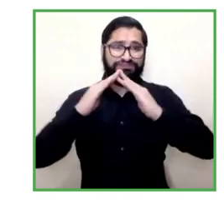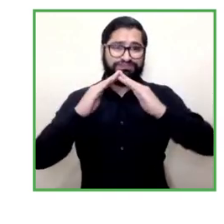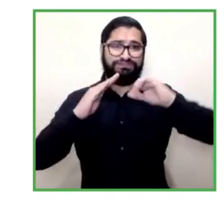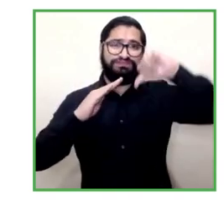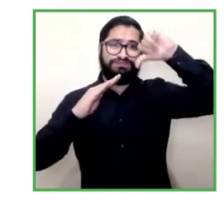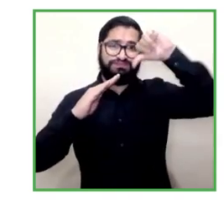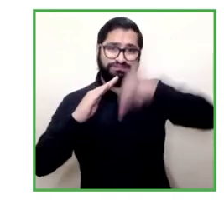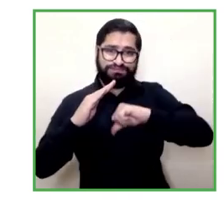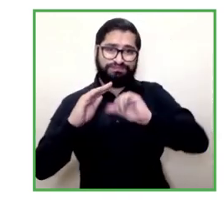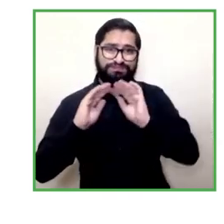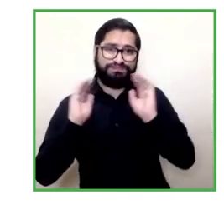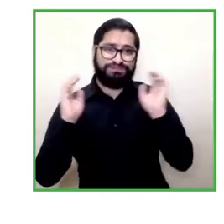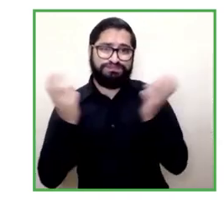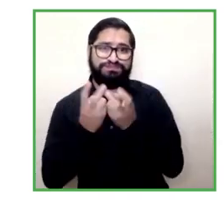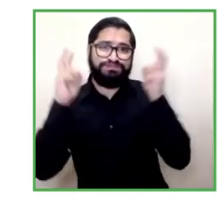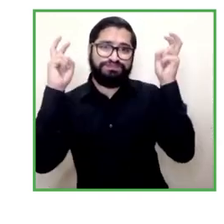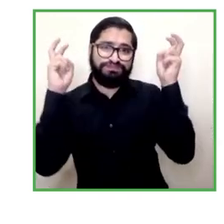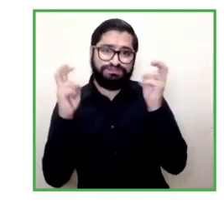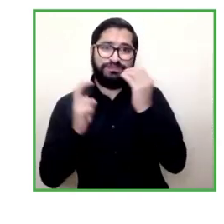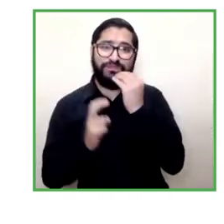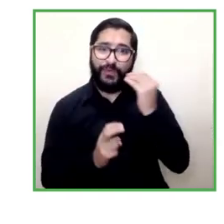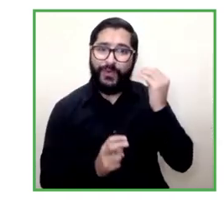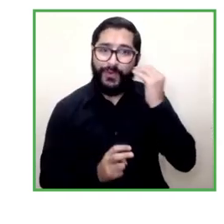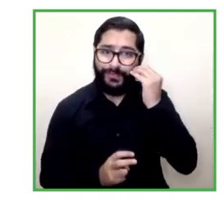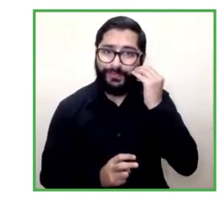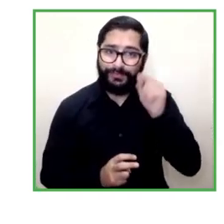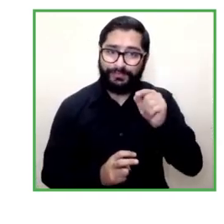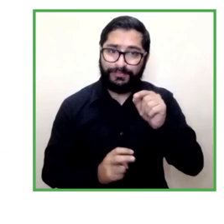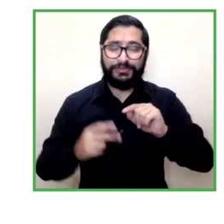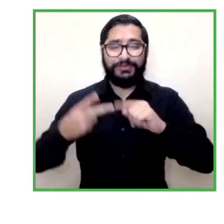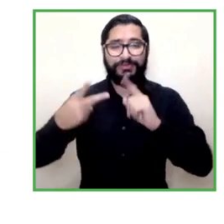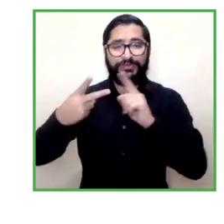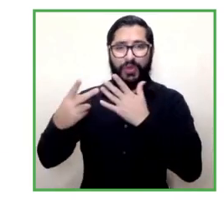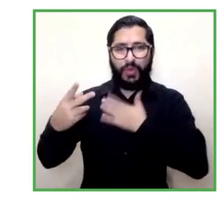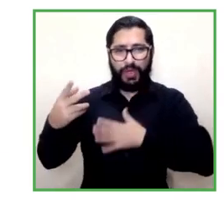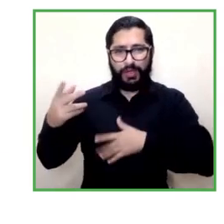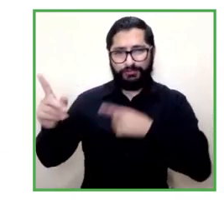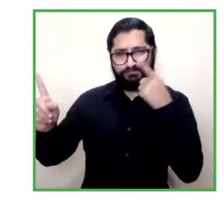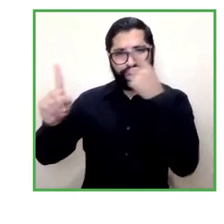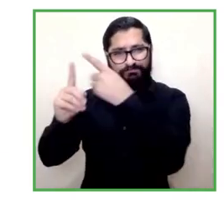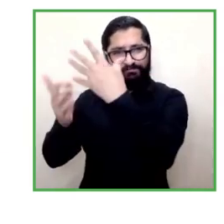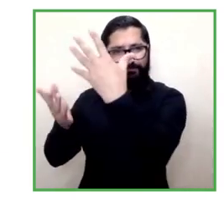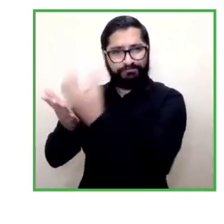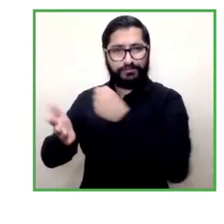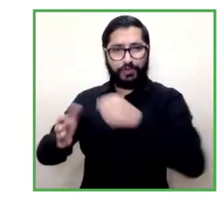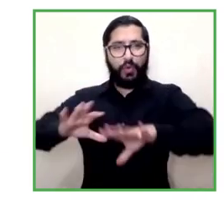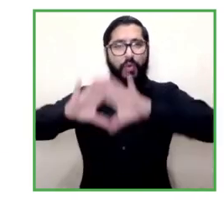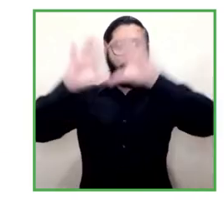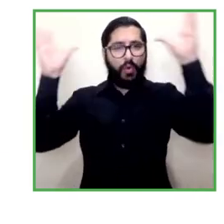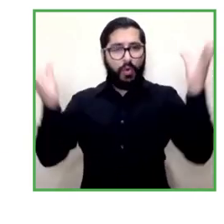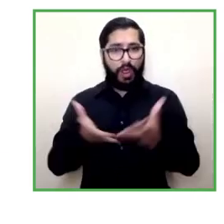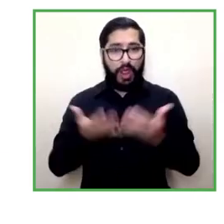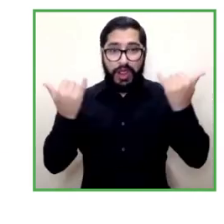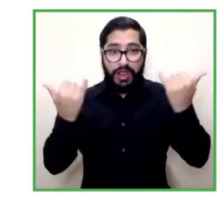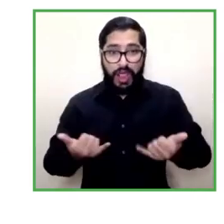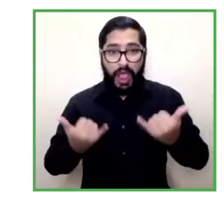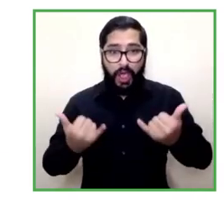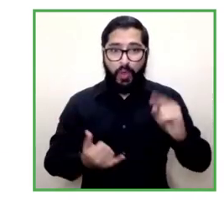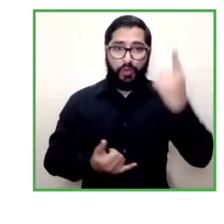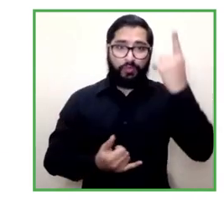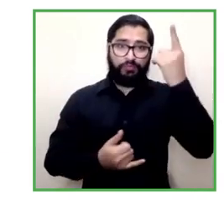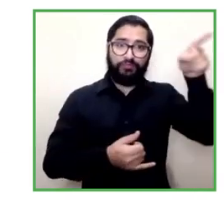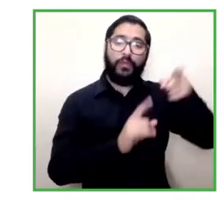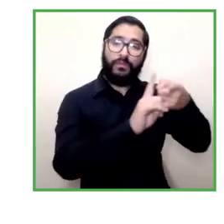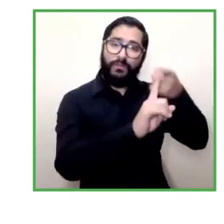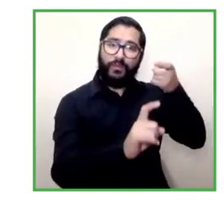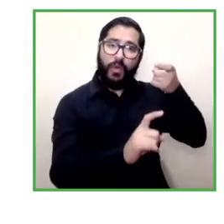globally. Currently, our solution is only available in Turkey. So after the pandemic, probably we hope it will end